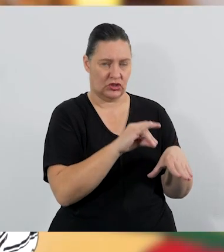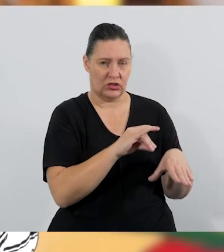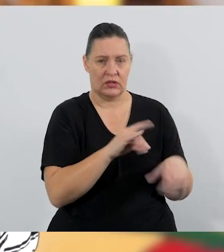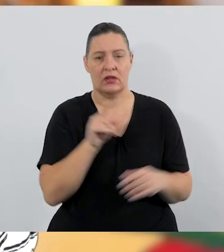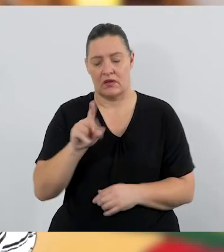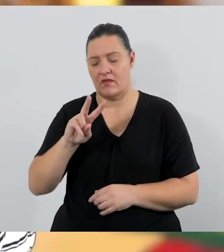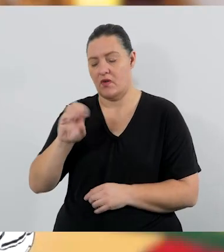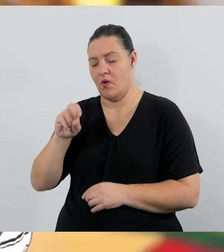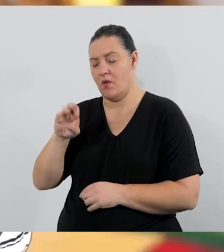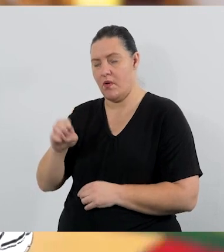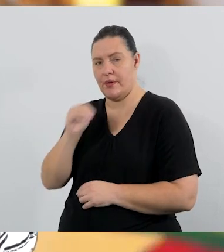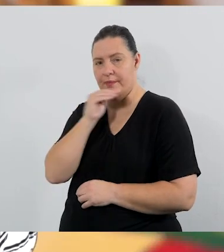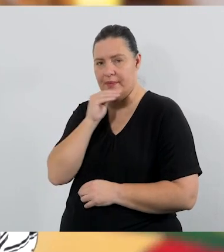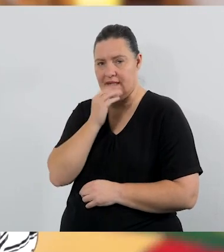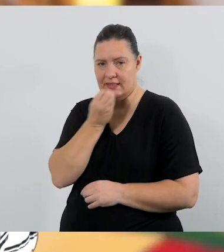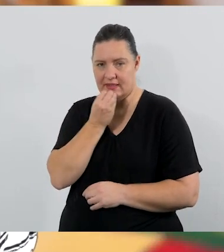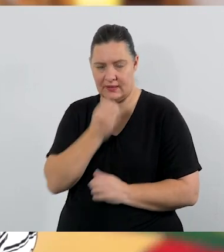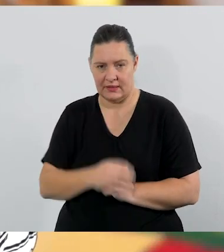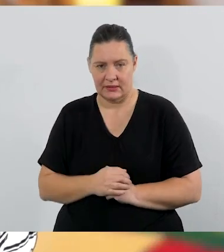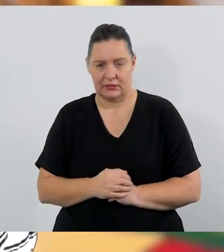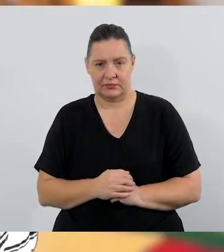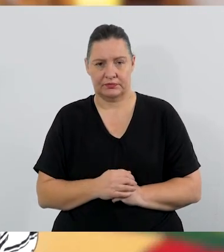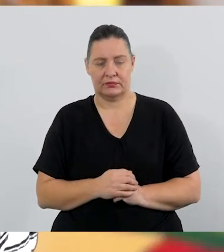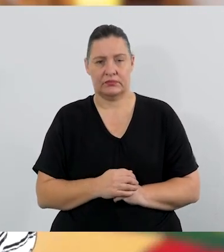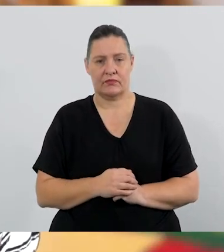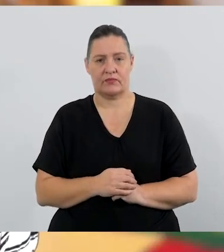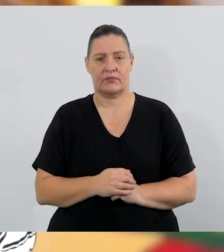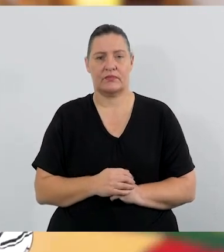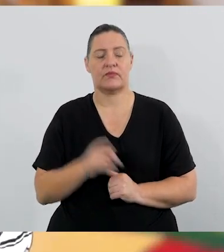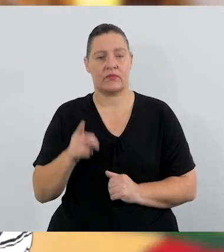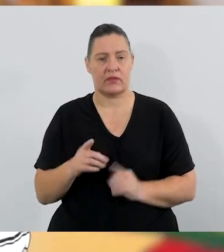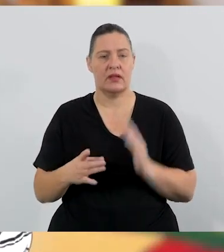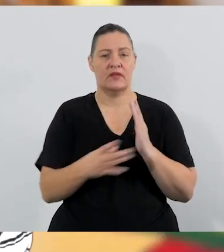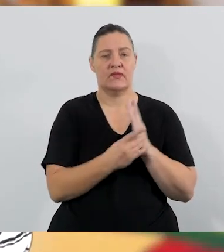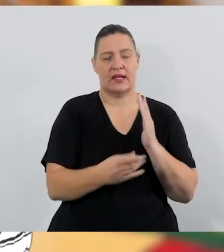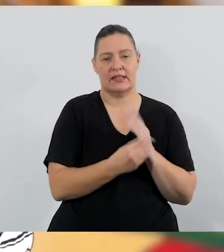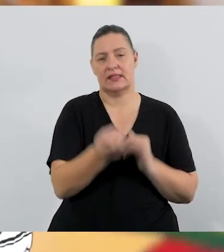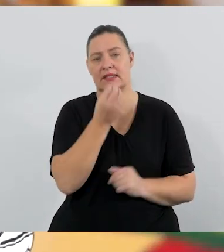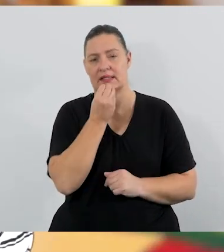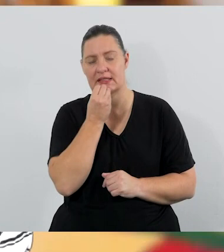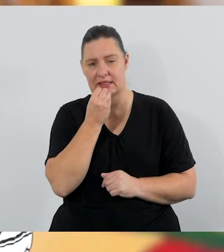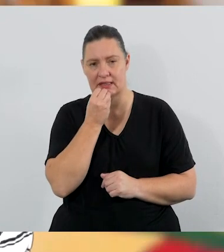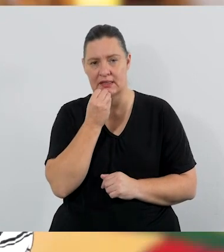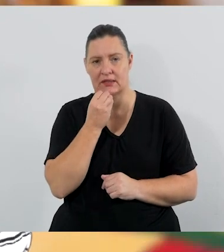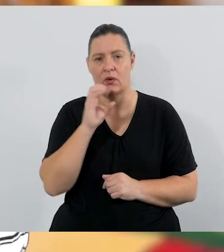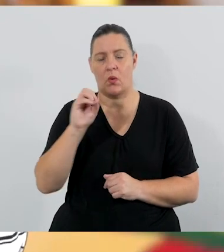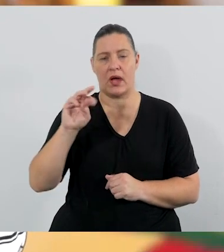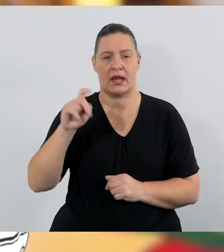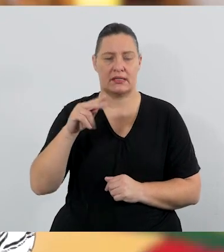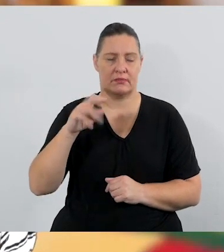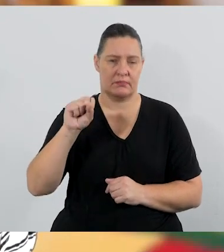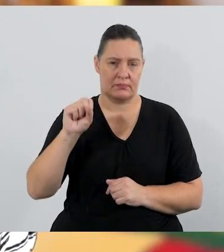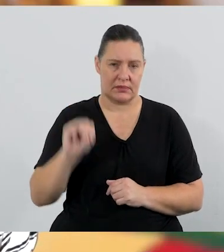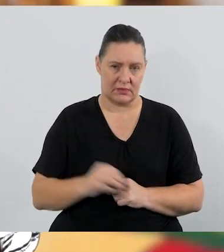flesh, and again, vor means to eat. Right, so now these are flesh-eating organisms.